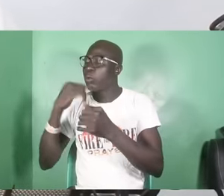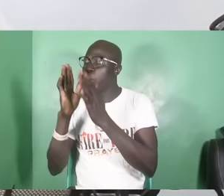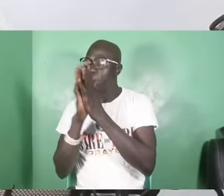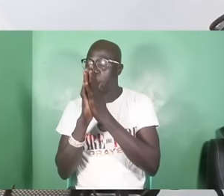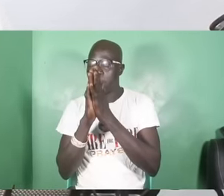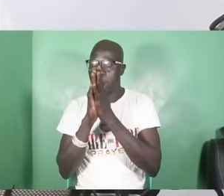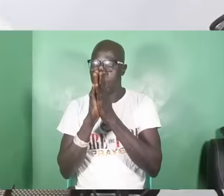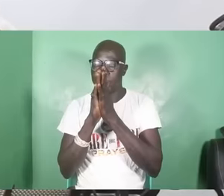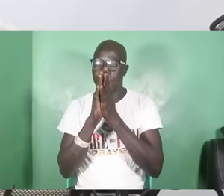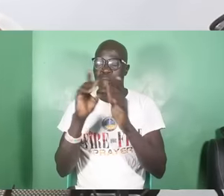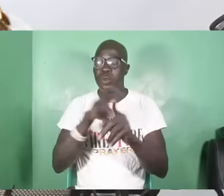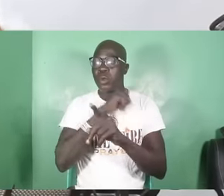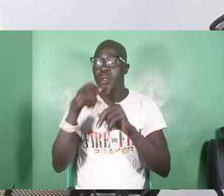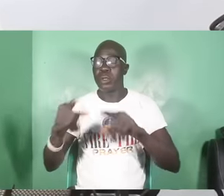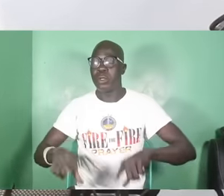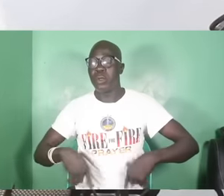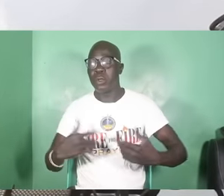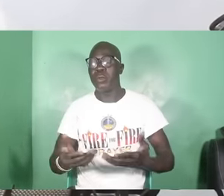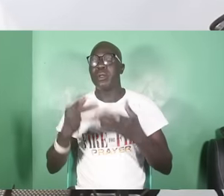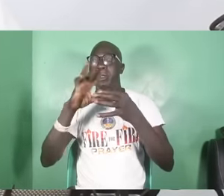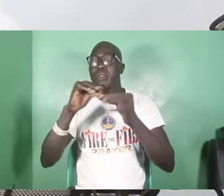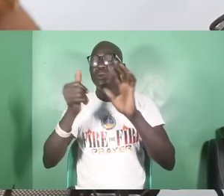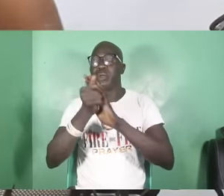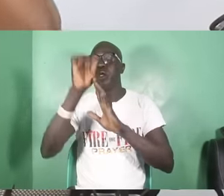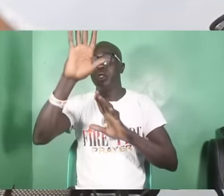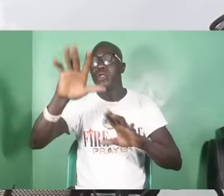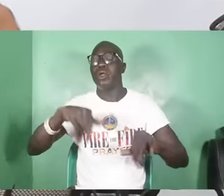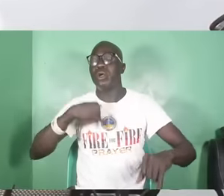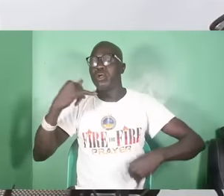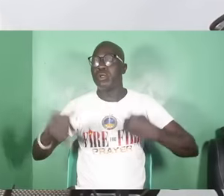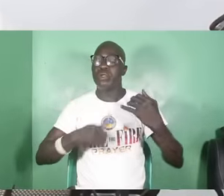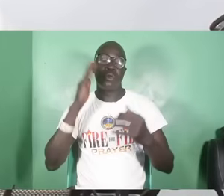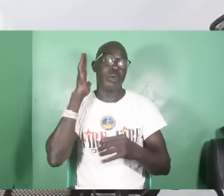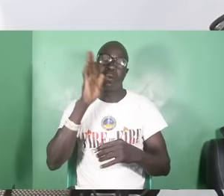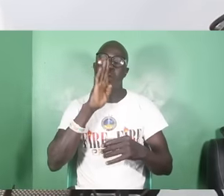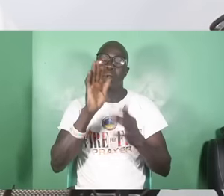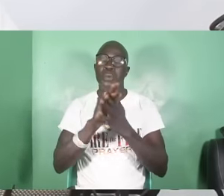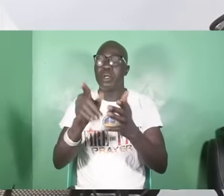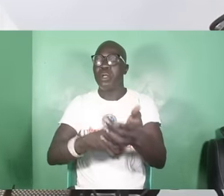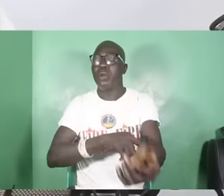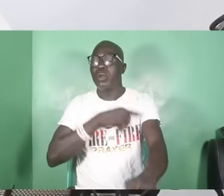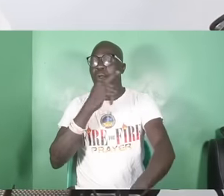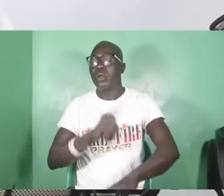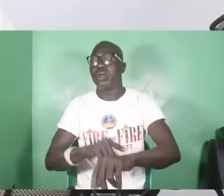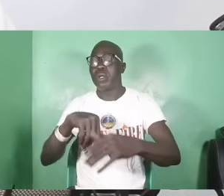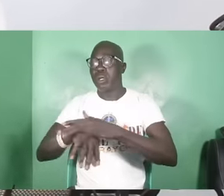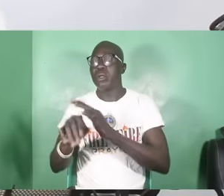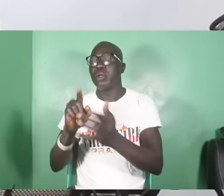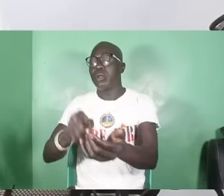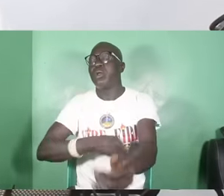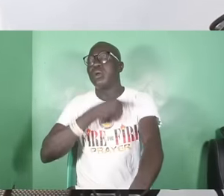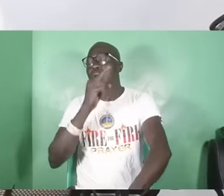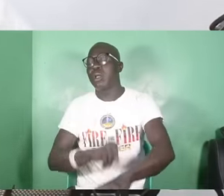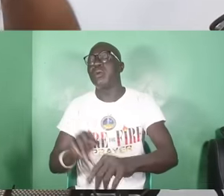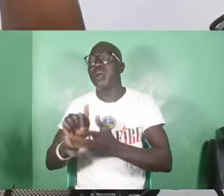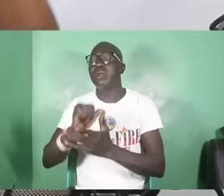I pray. Be Lord, I love you better than your child will live long. And make it go at your bow. Don't bless